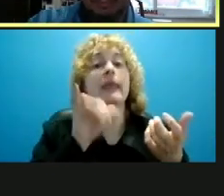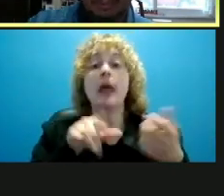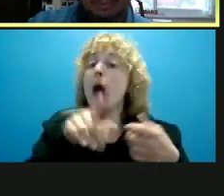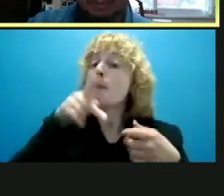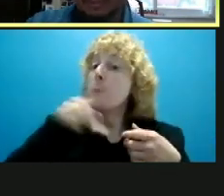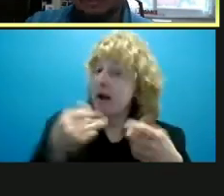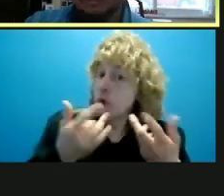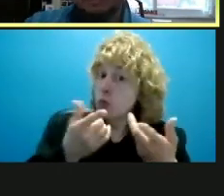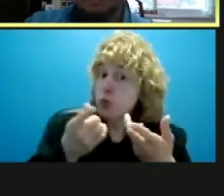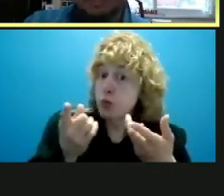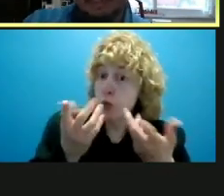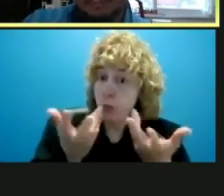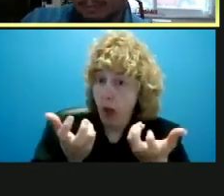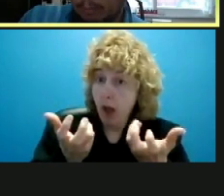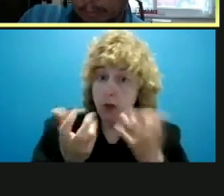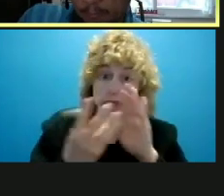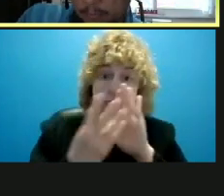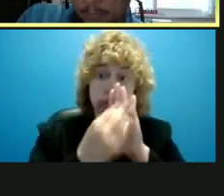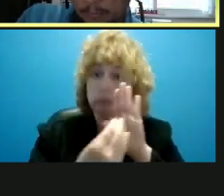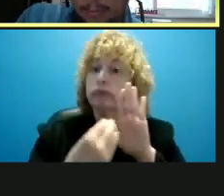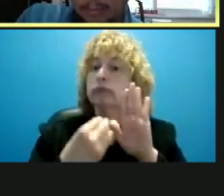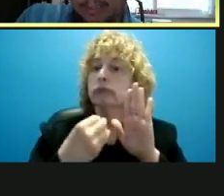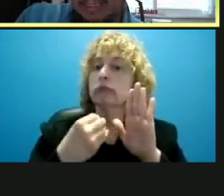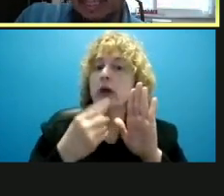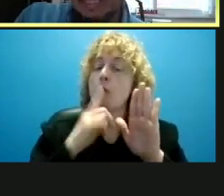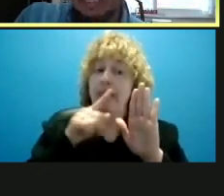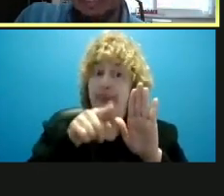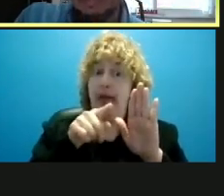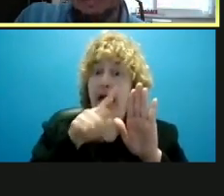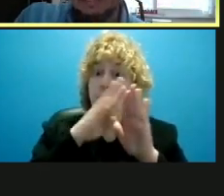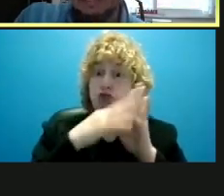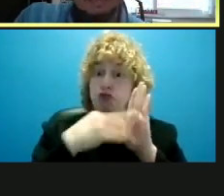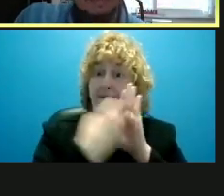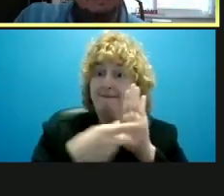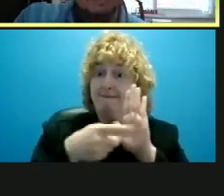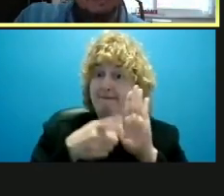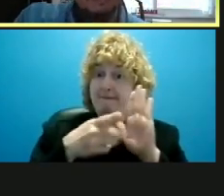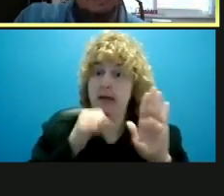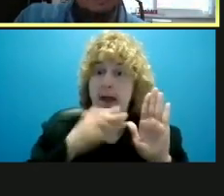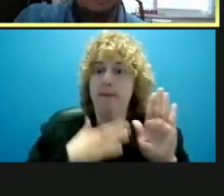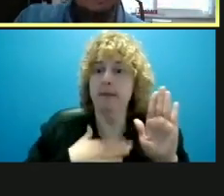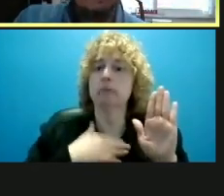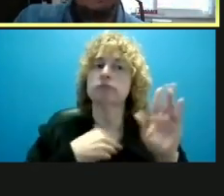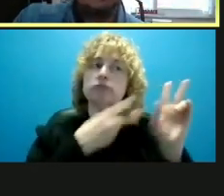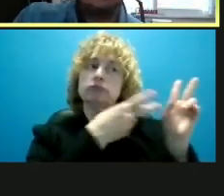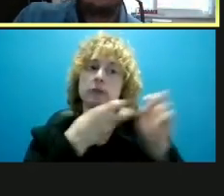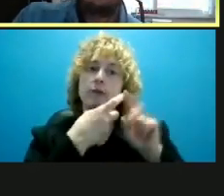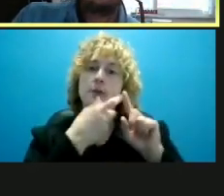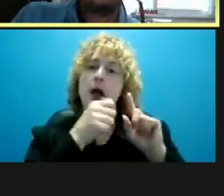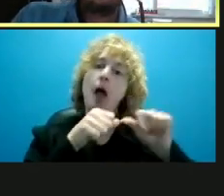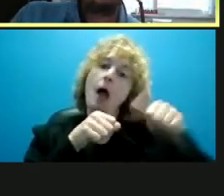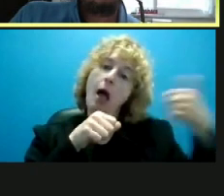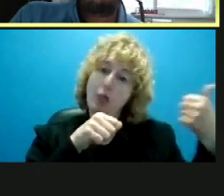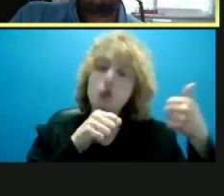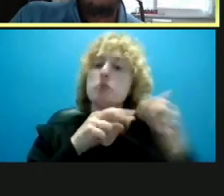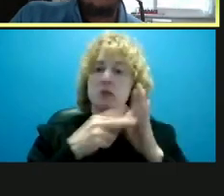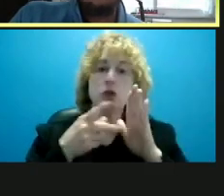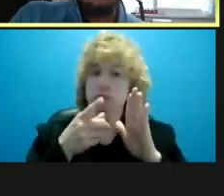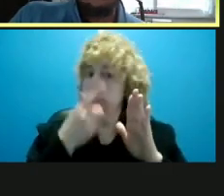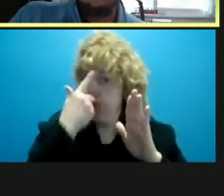for you if you want it. And this is not even my graphic. I took it from someone else. In this box, in the left, you see